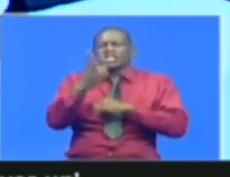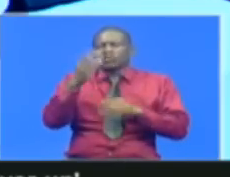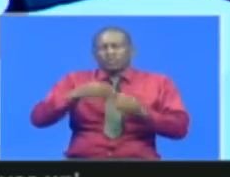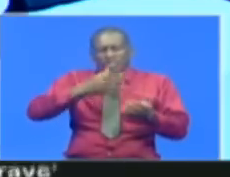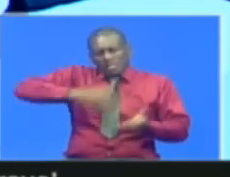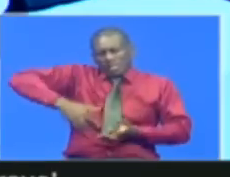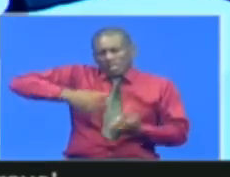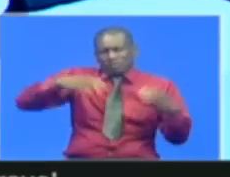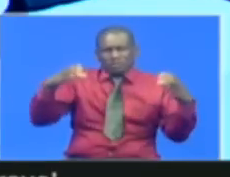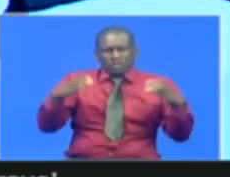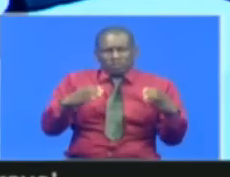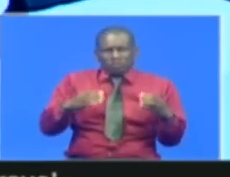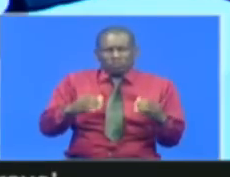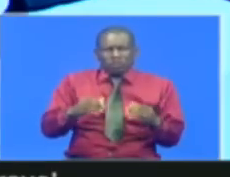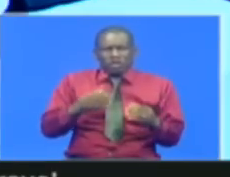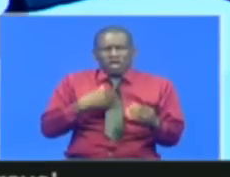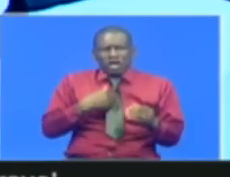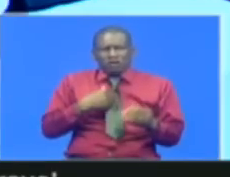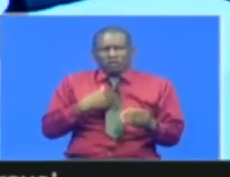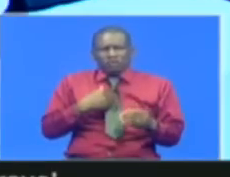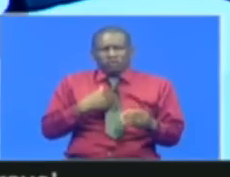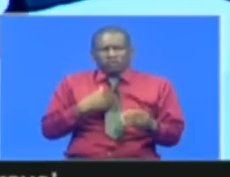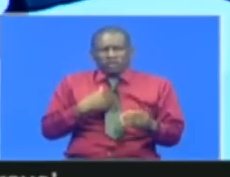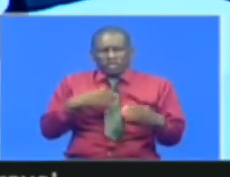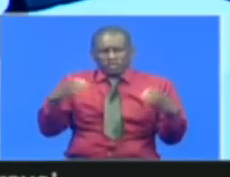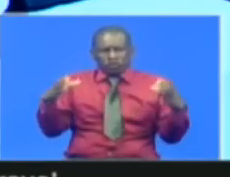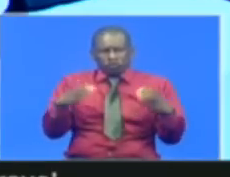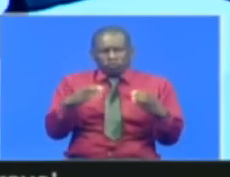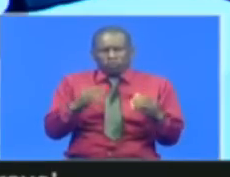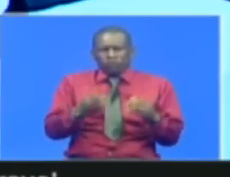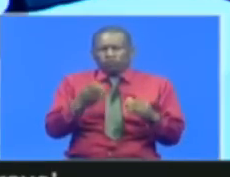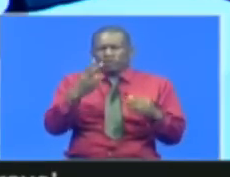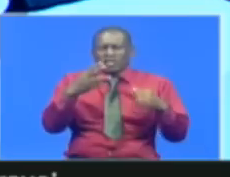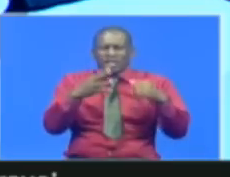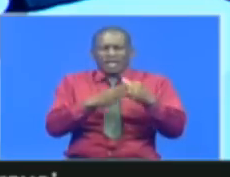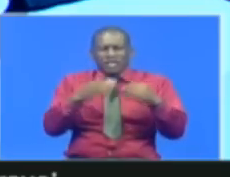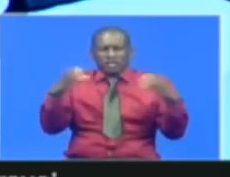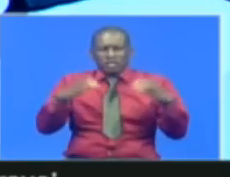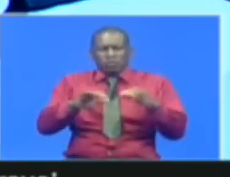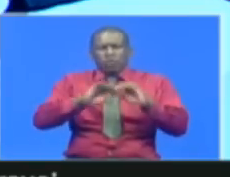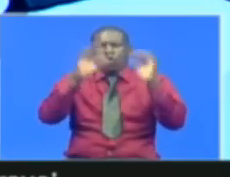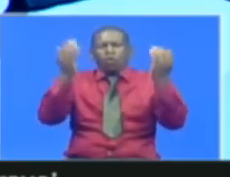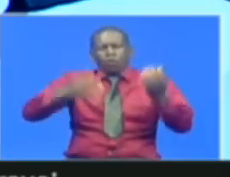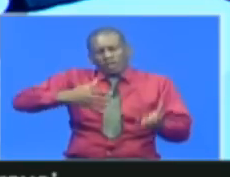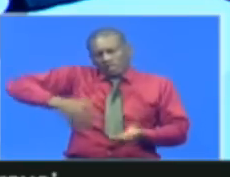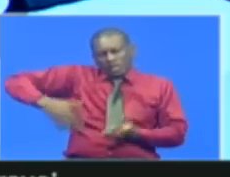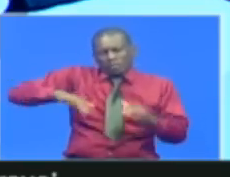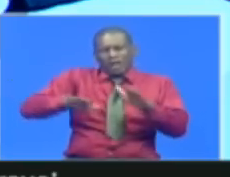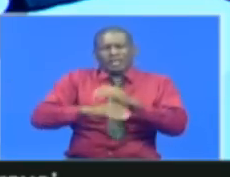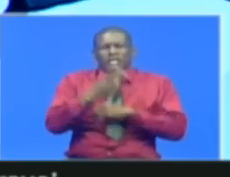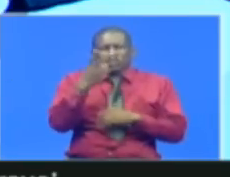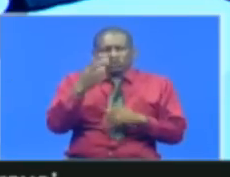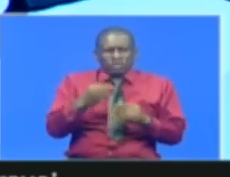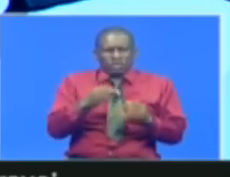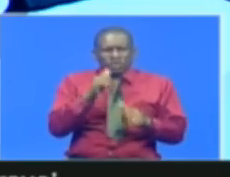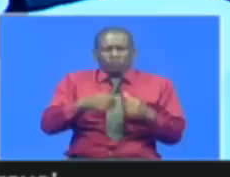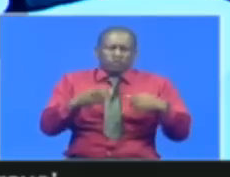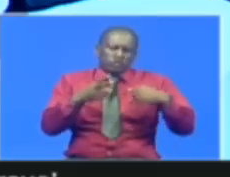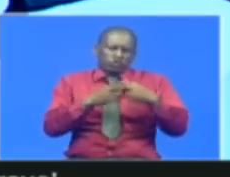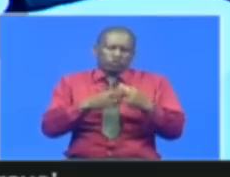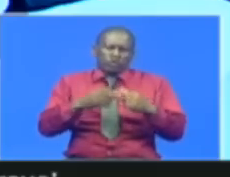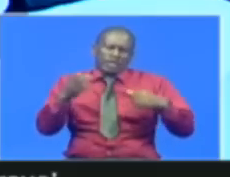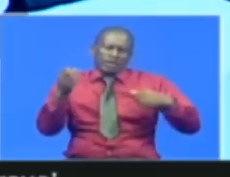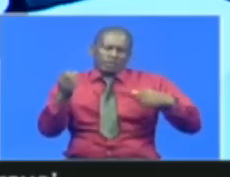team, Chipu, has landed in the pool of death at the 2019 World Rugby Under-20 Trophy, slated for July 9th